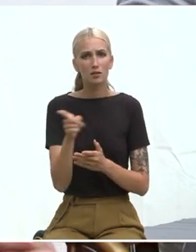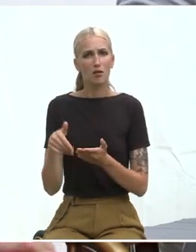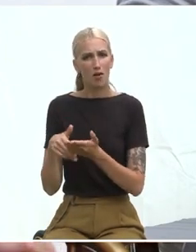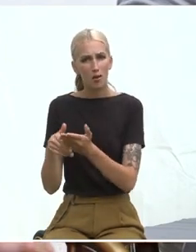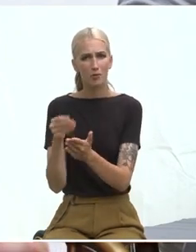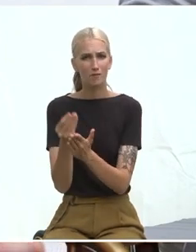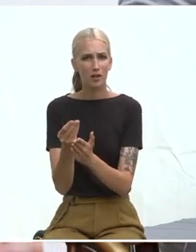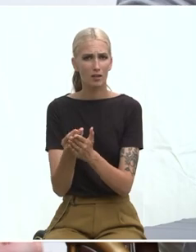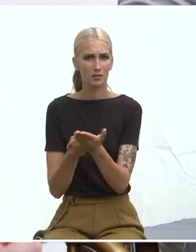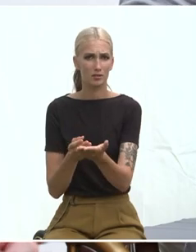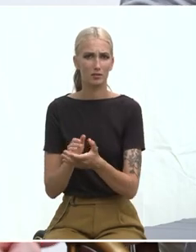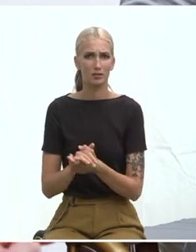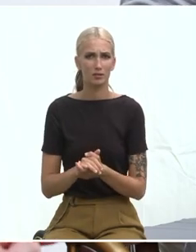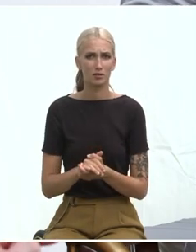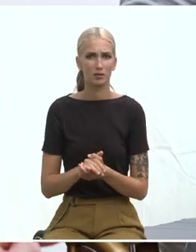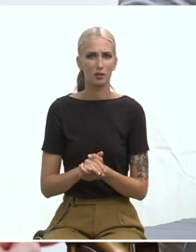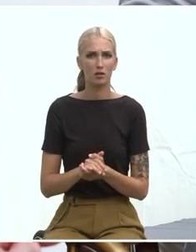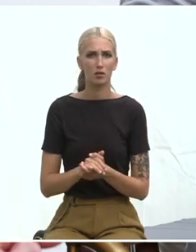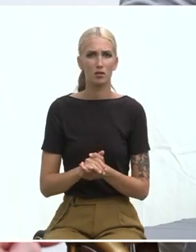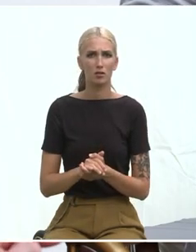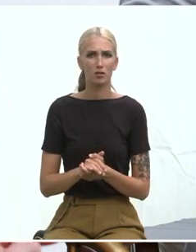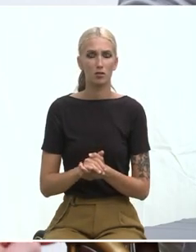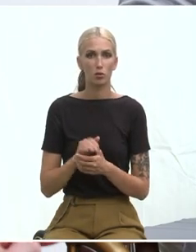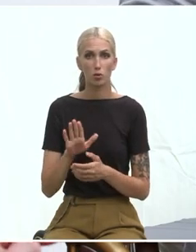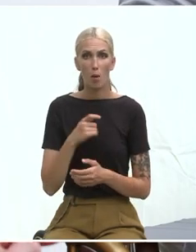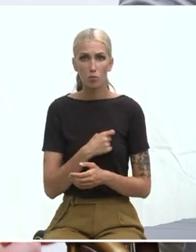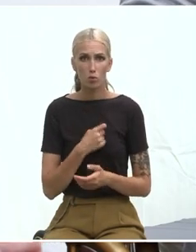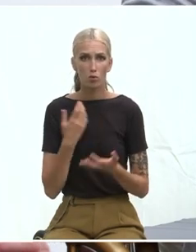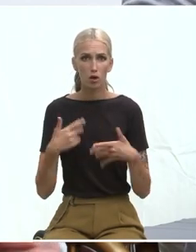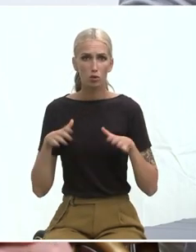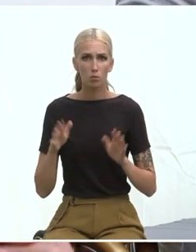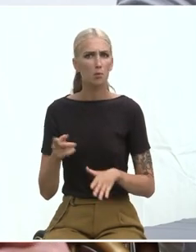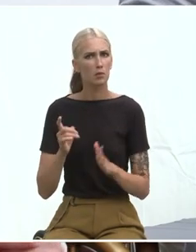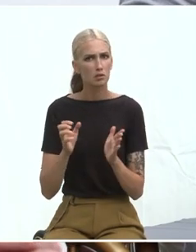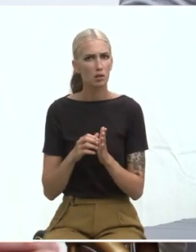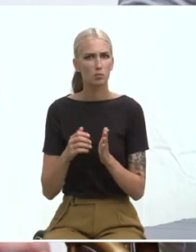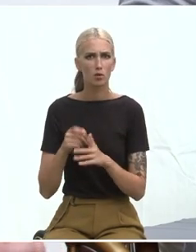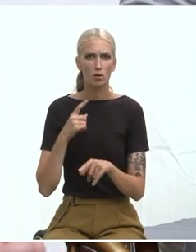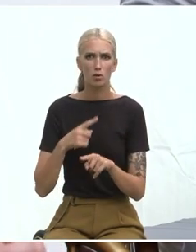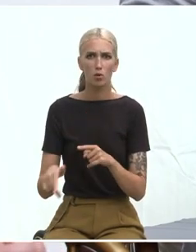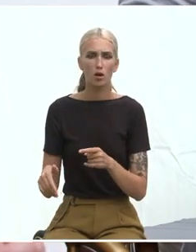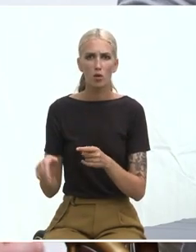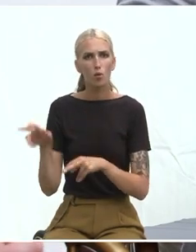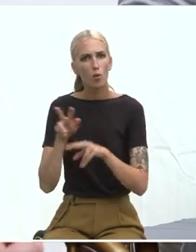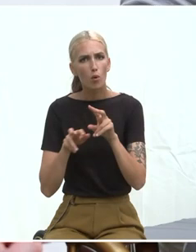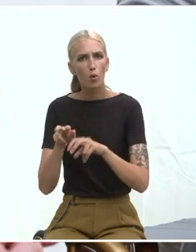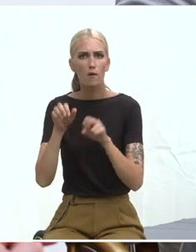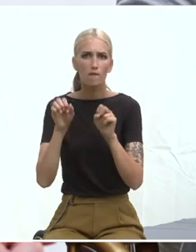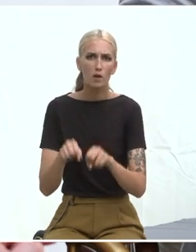problems, when you are worried about them, you really should be seeking out what is going on.